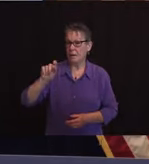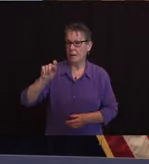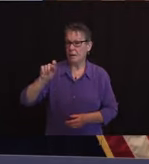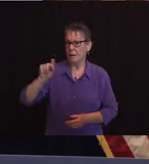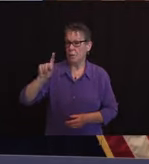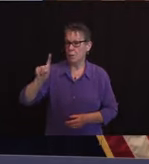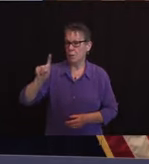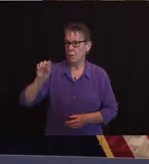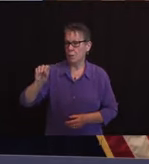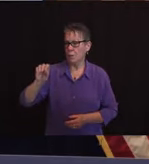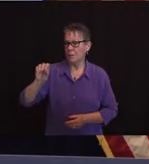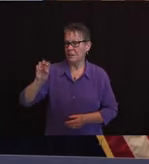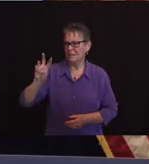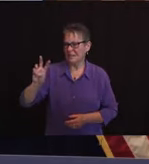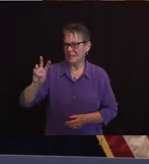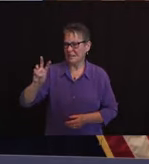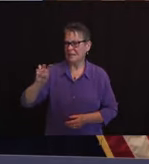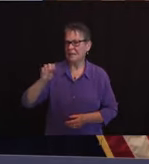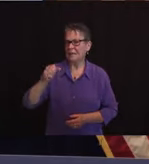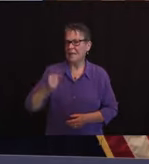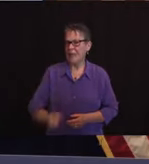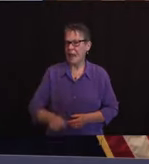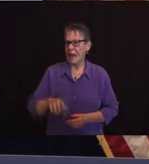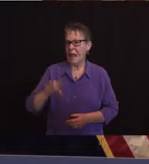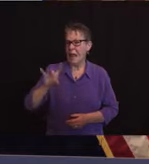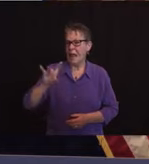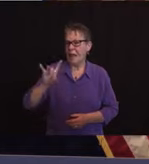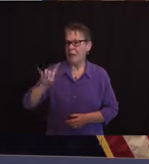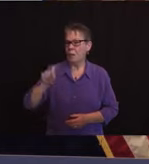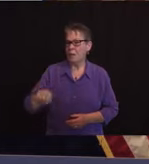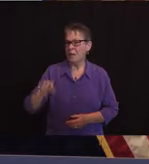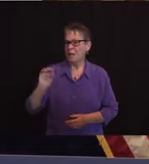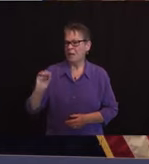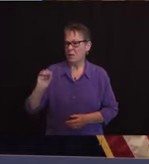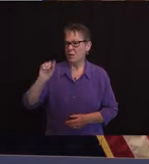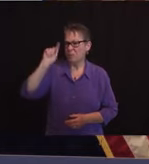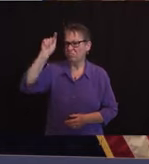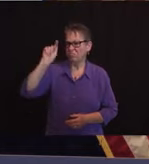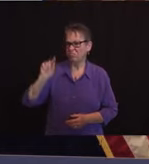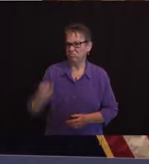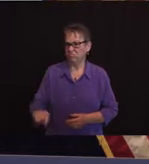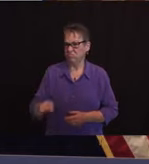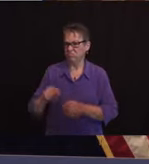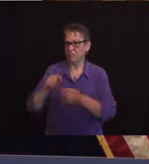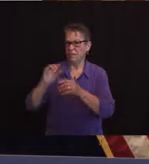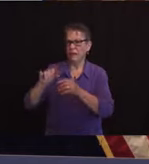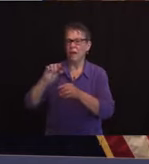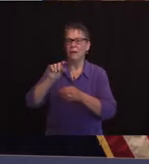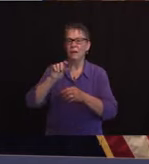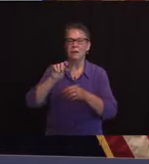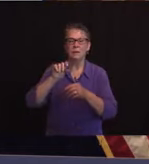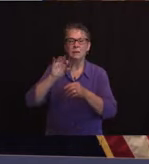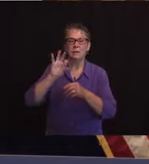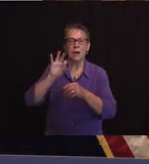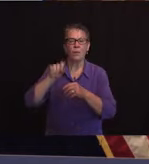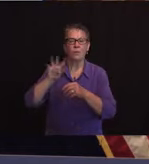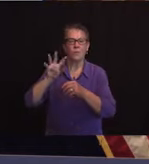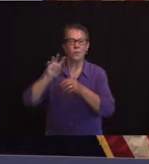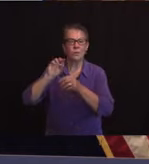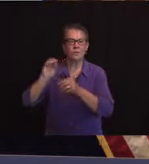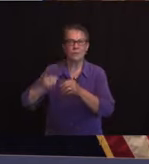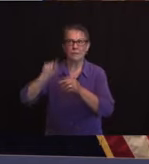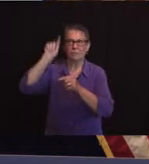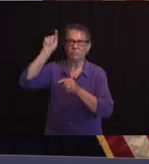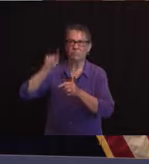daily report. Stay safe, continue to mask up, socially distance, stay home when you're sick, get tested, and